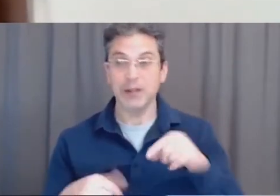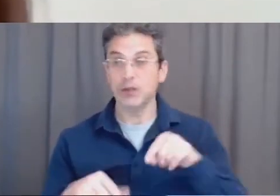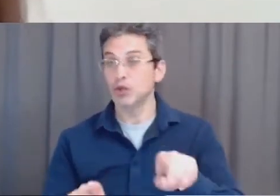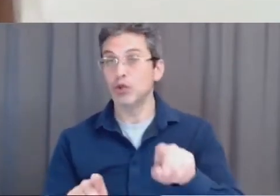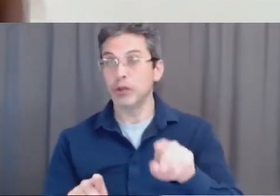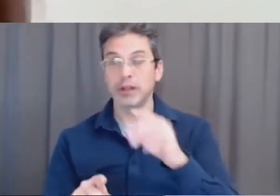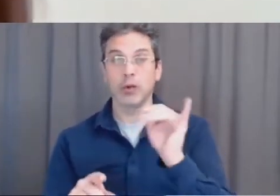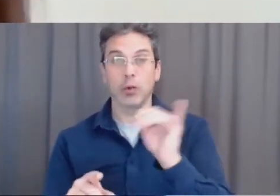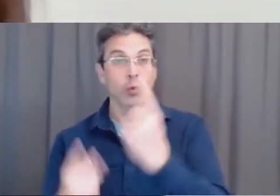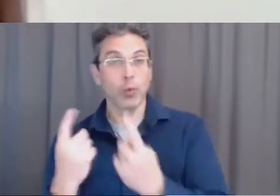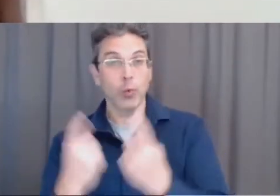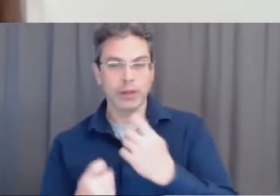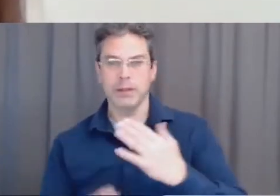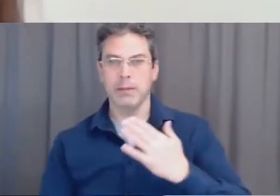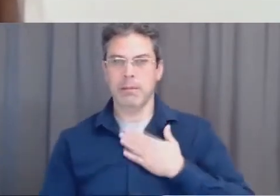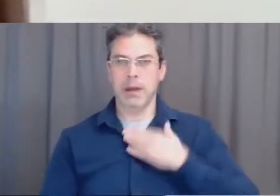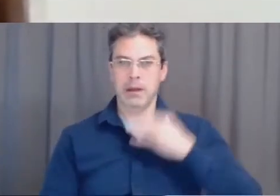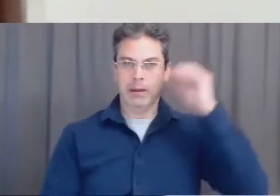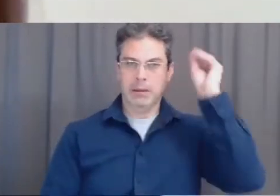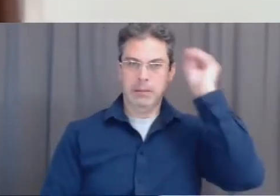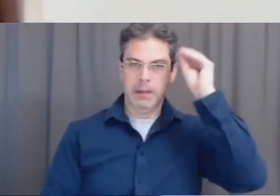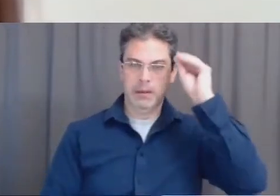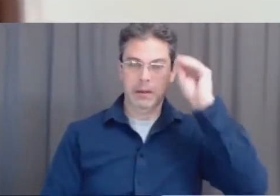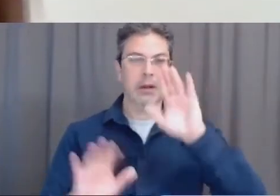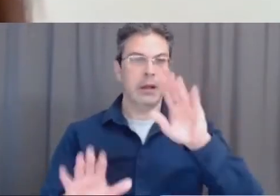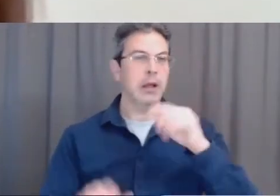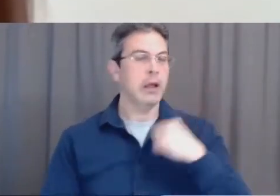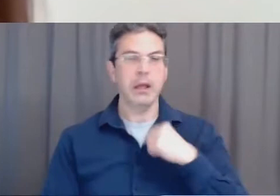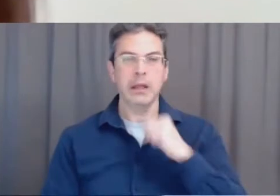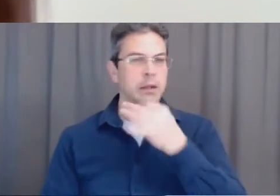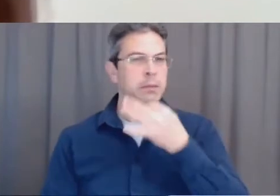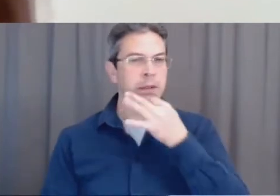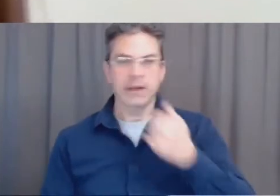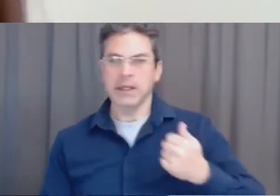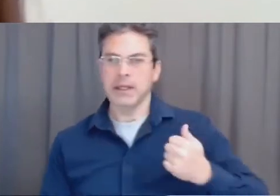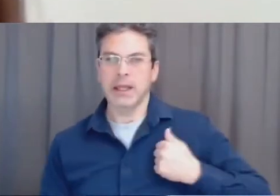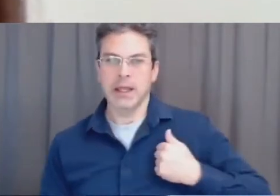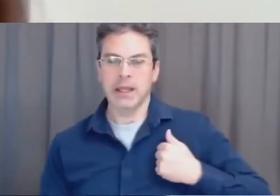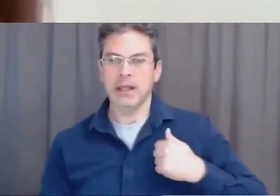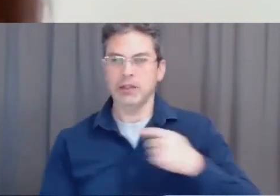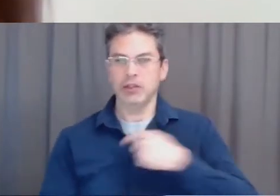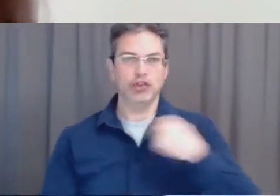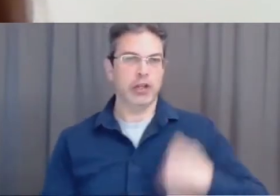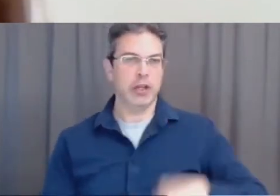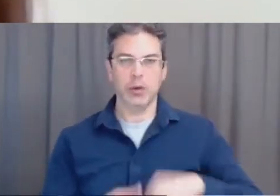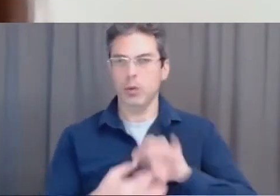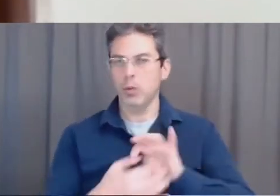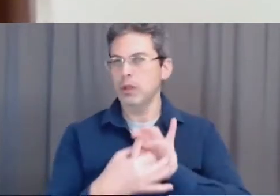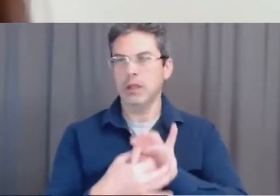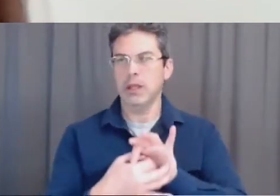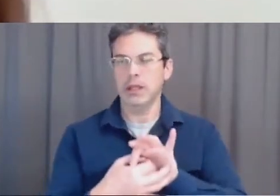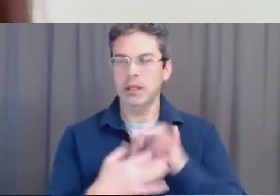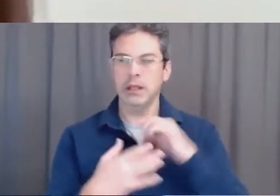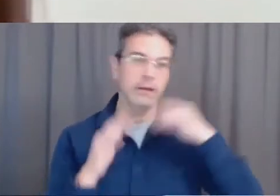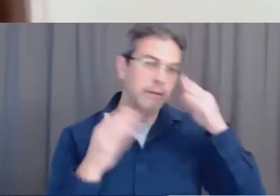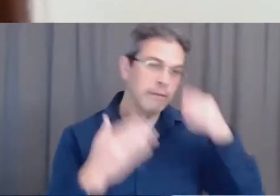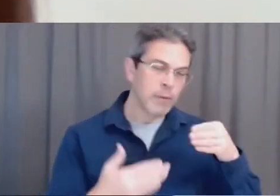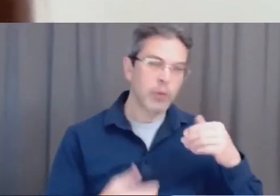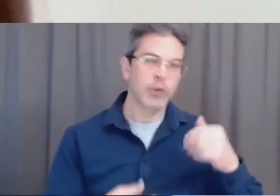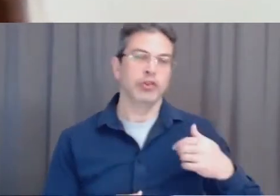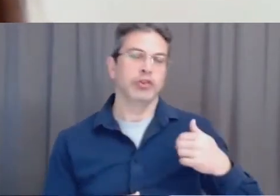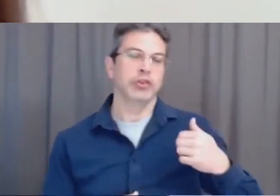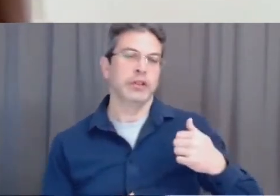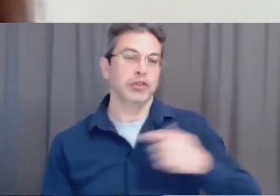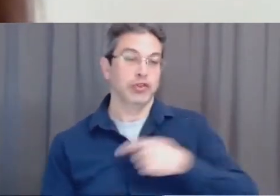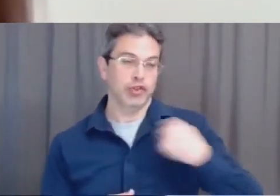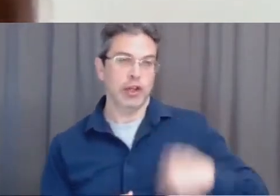what I want to do today, I'm not an expert on China-Canada relations. My work more looks at China's international relations, China's relations